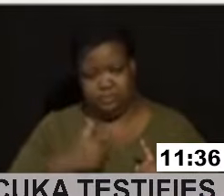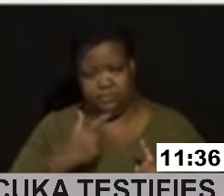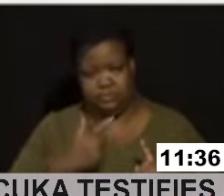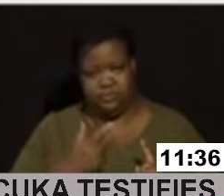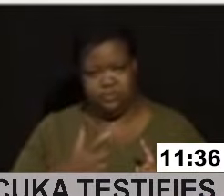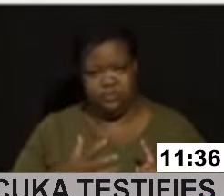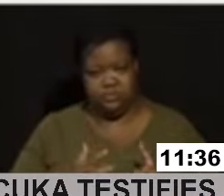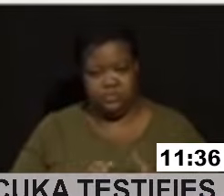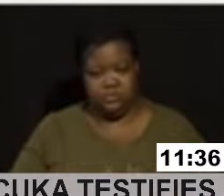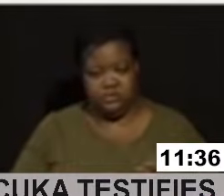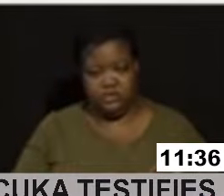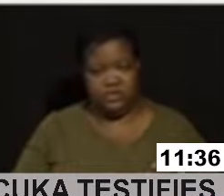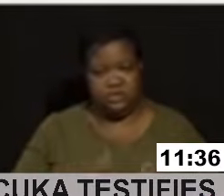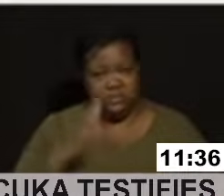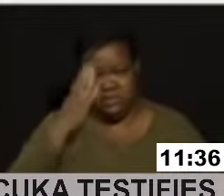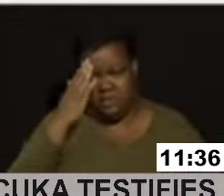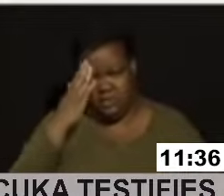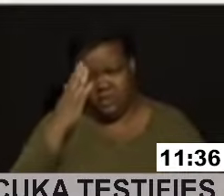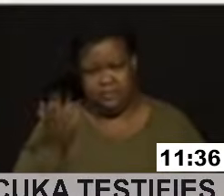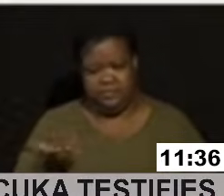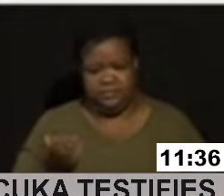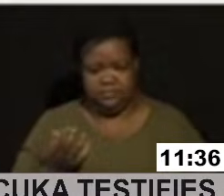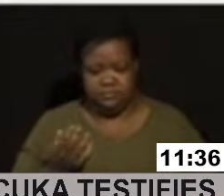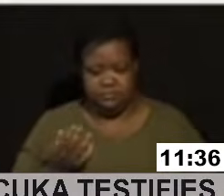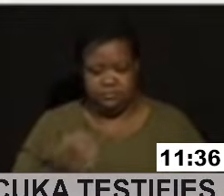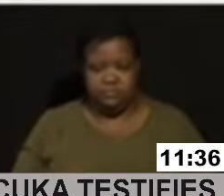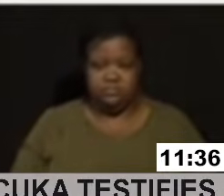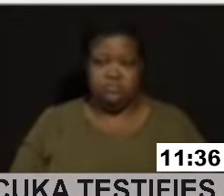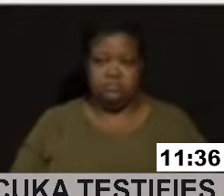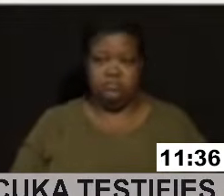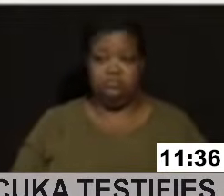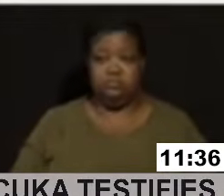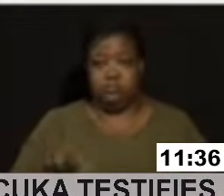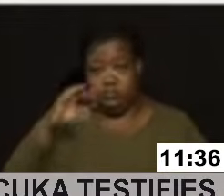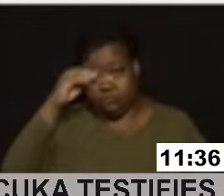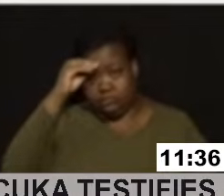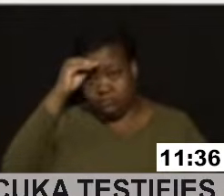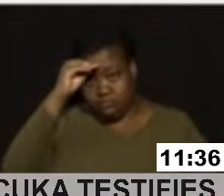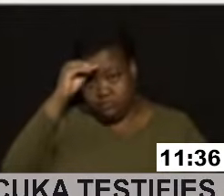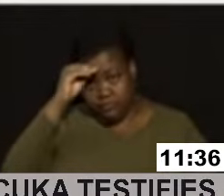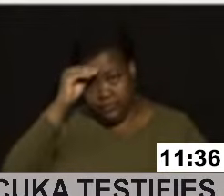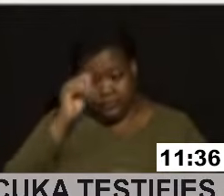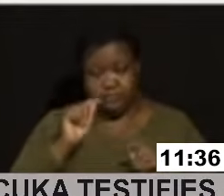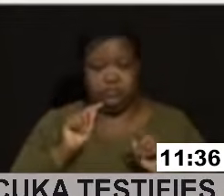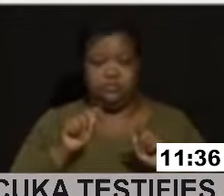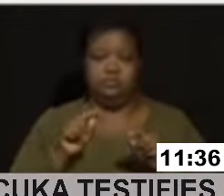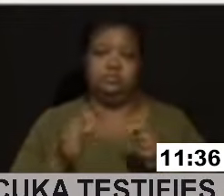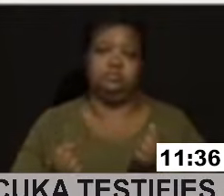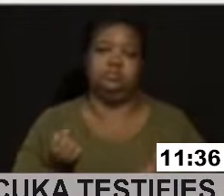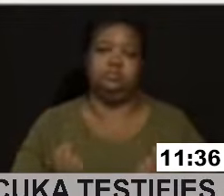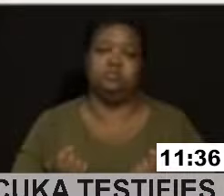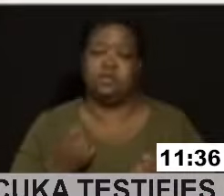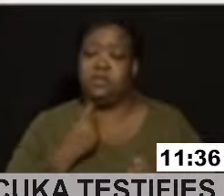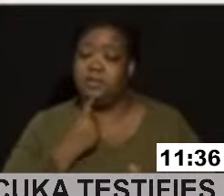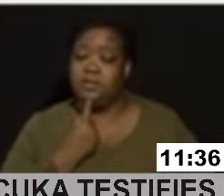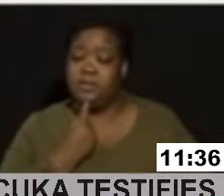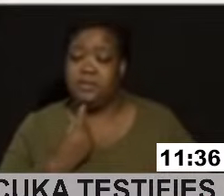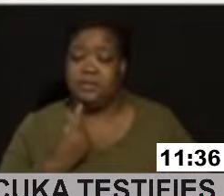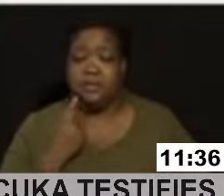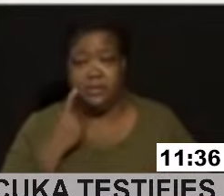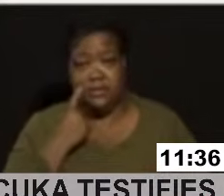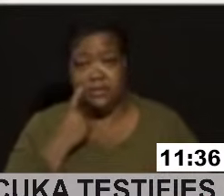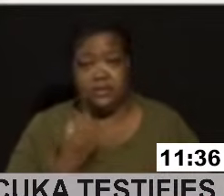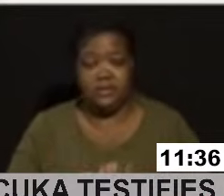And so to go and take those police to court when we didn't have sufficient evidence, they would have been